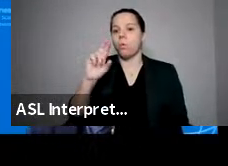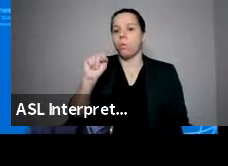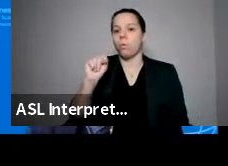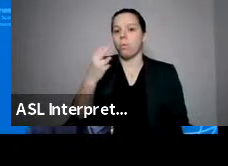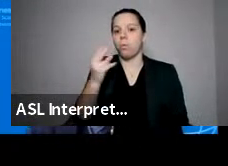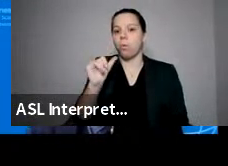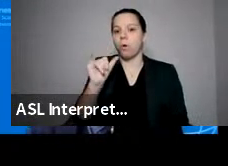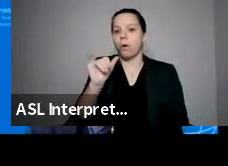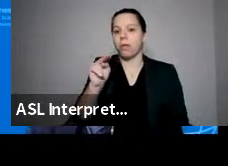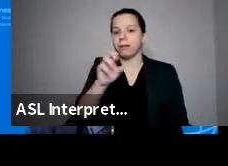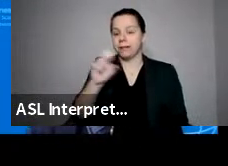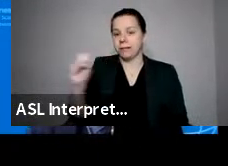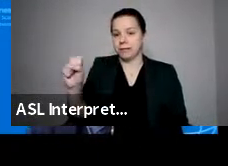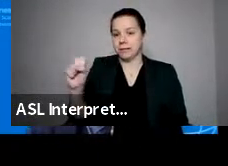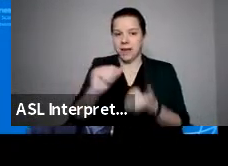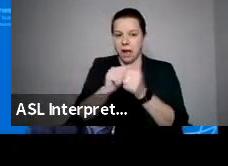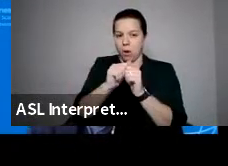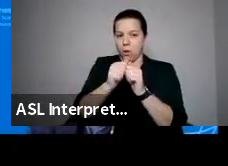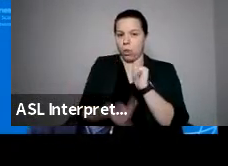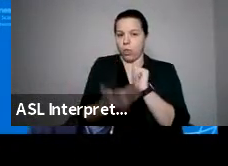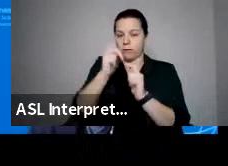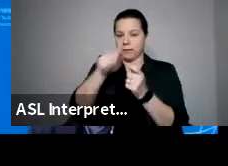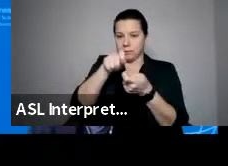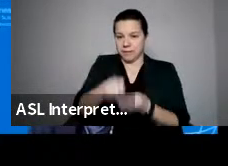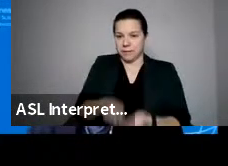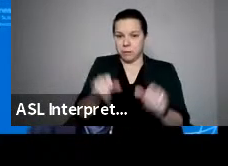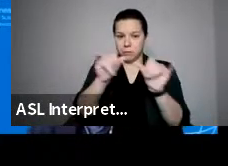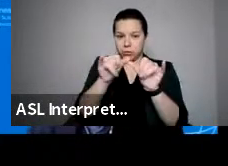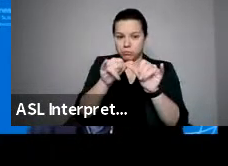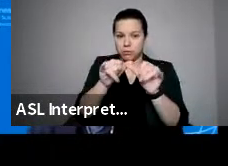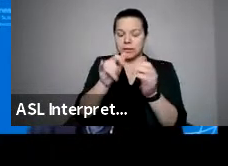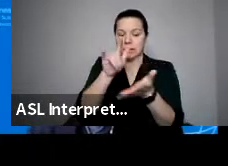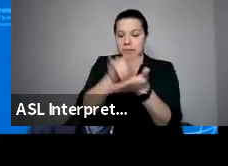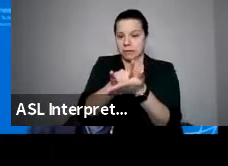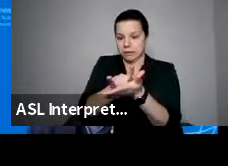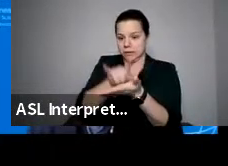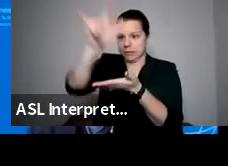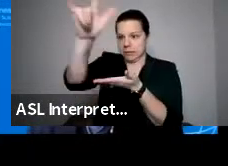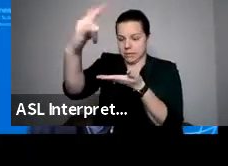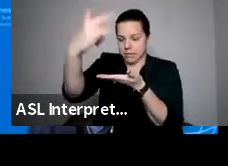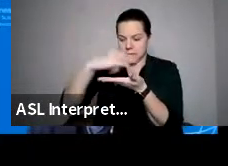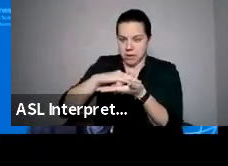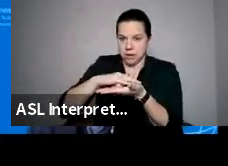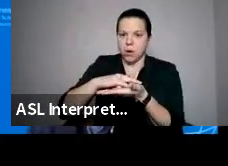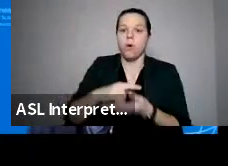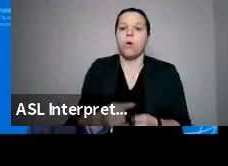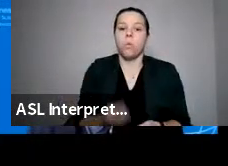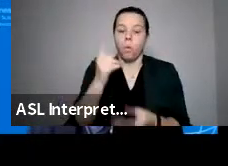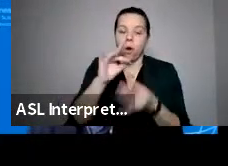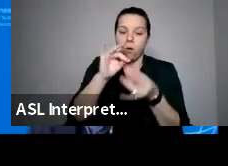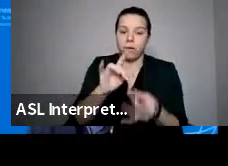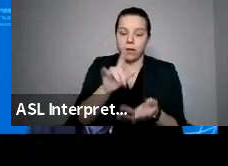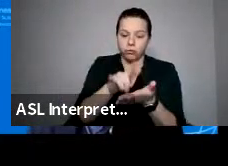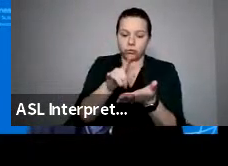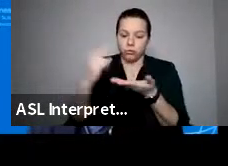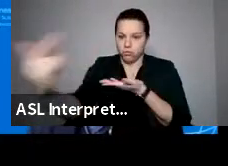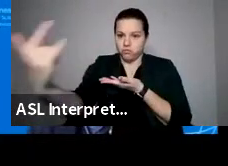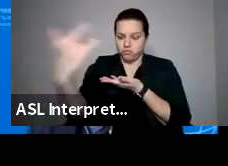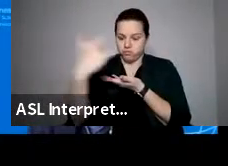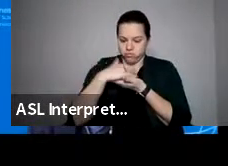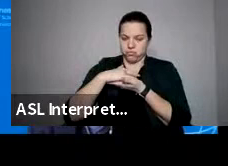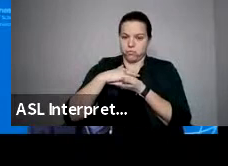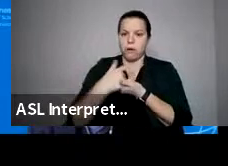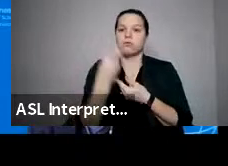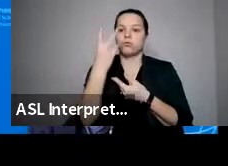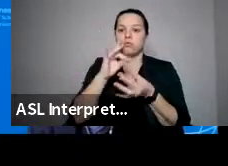on three specific measurement points on the landing and takeoff cycle, one for approach and then two on takeoff.